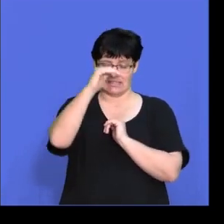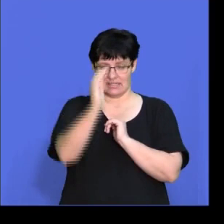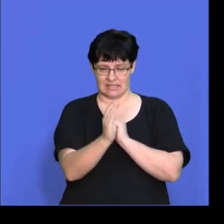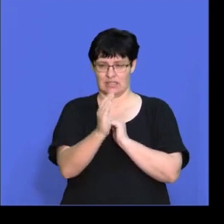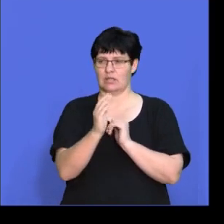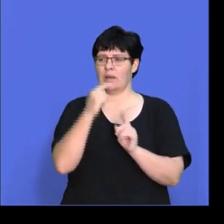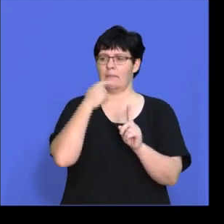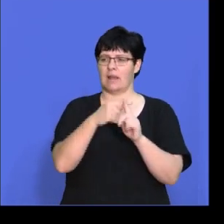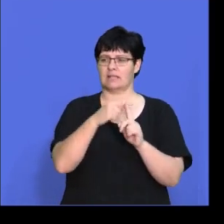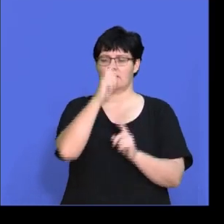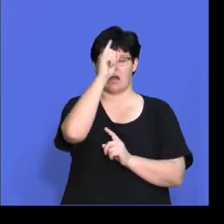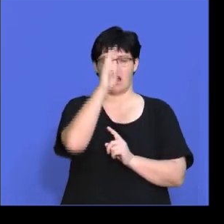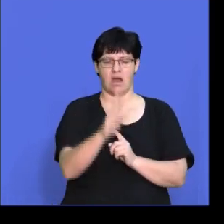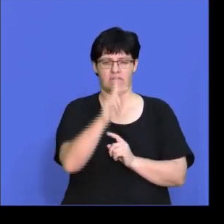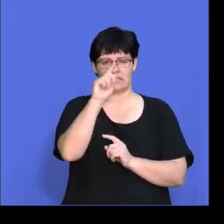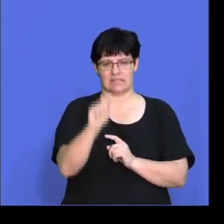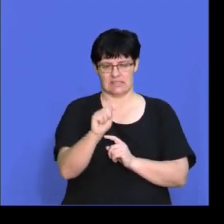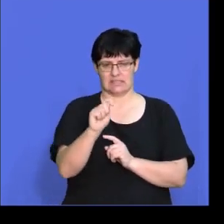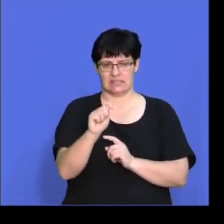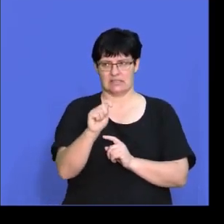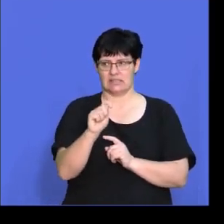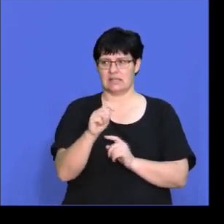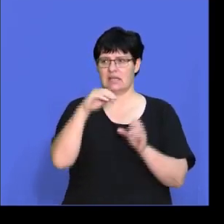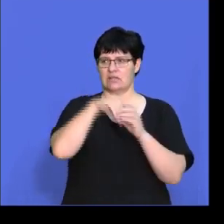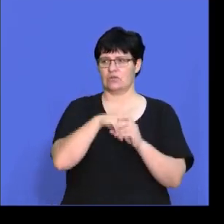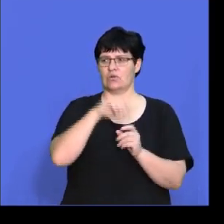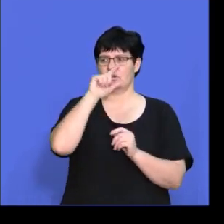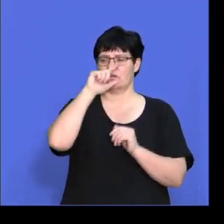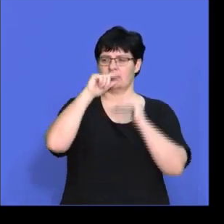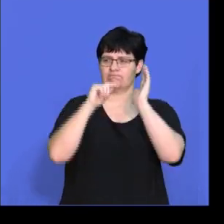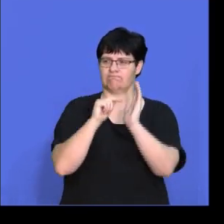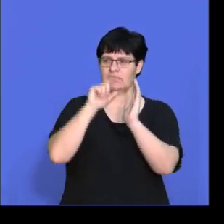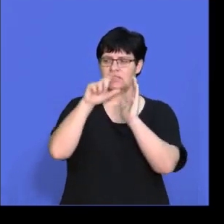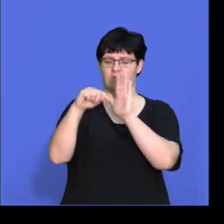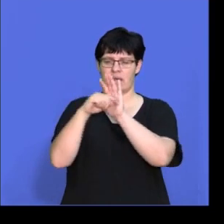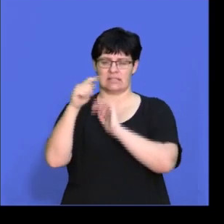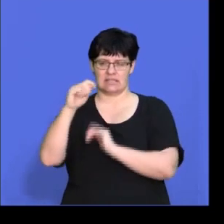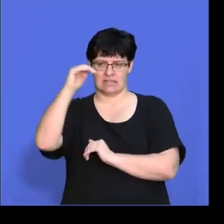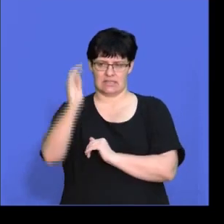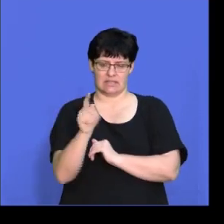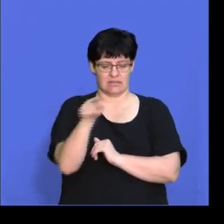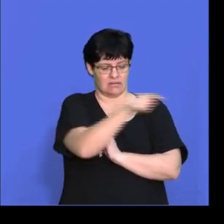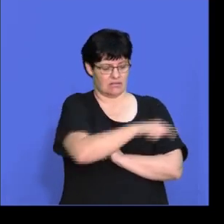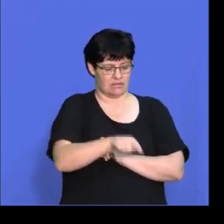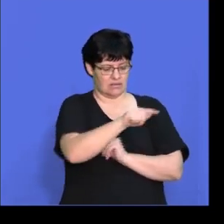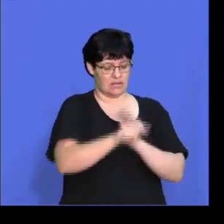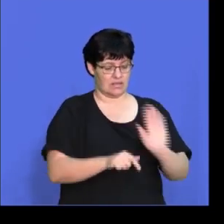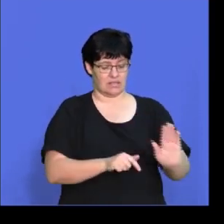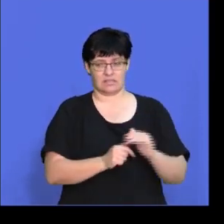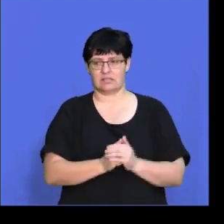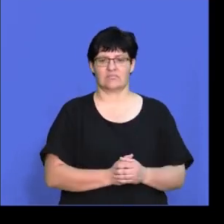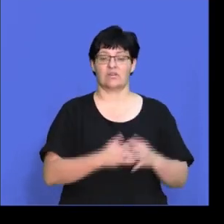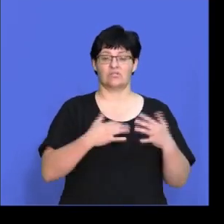plus the half t into 7 minus t, which is this triangle over